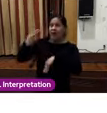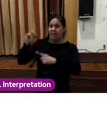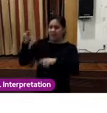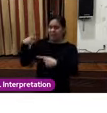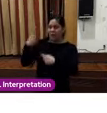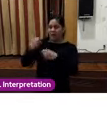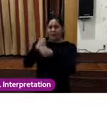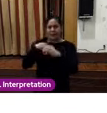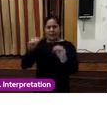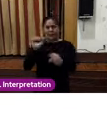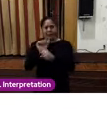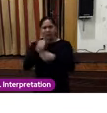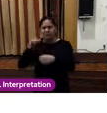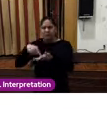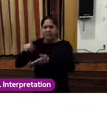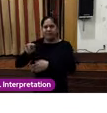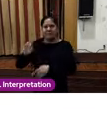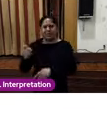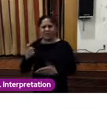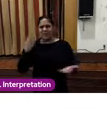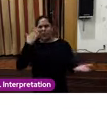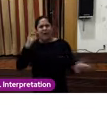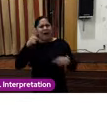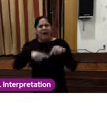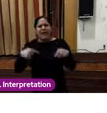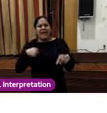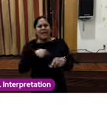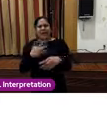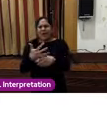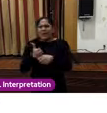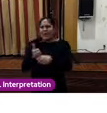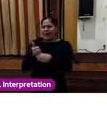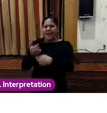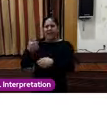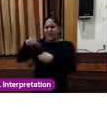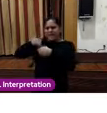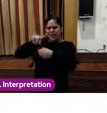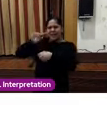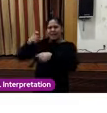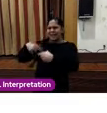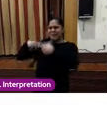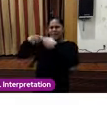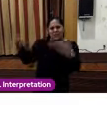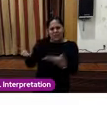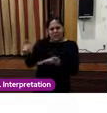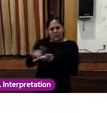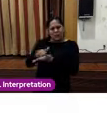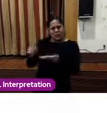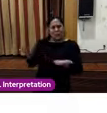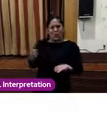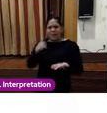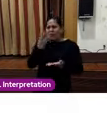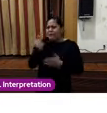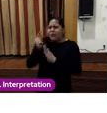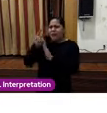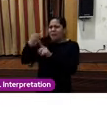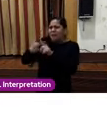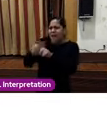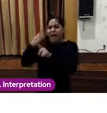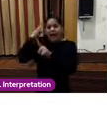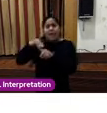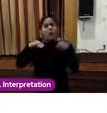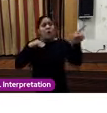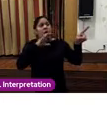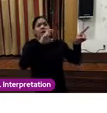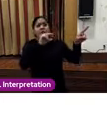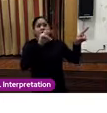literally. So why can't we get the gas tax suspended here in New York for a few months? Well, they did 3 months, I think, in New Jersey.